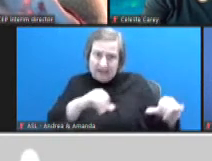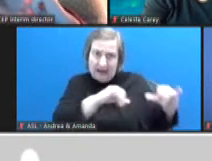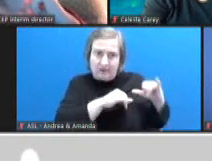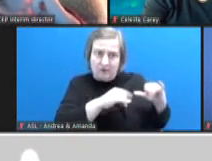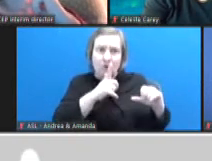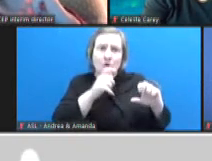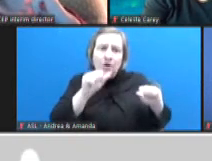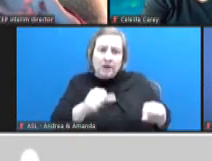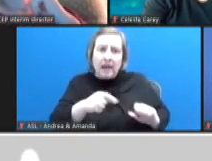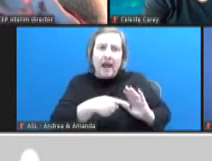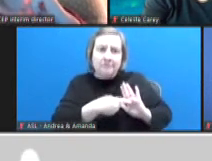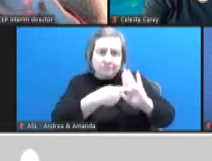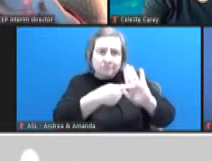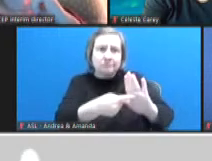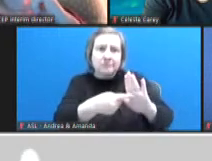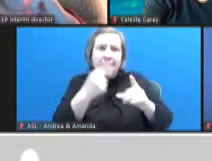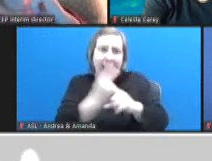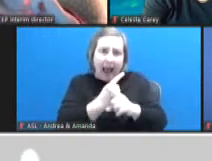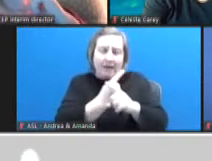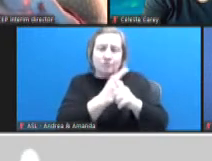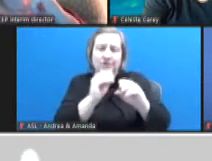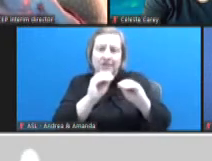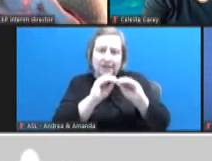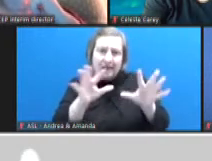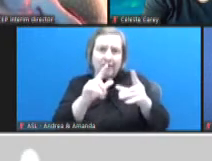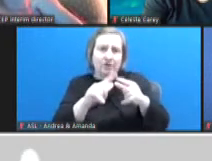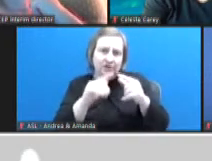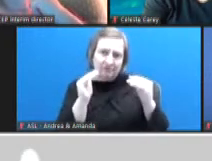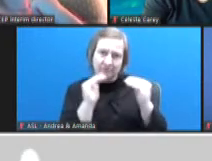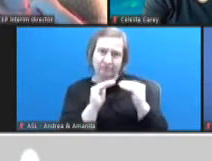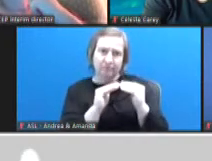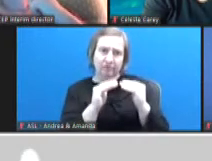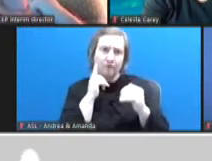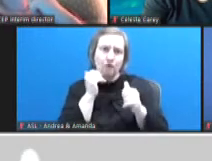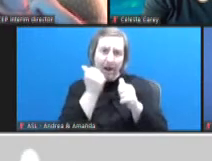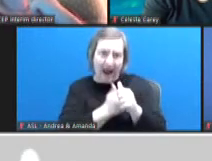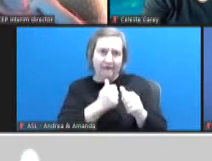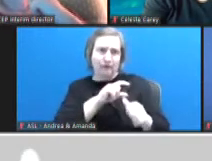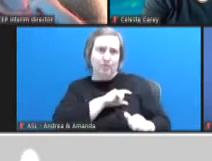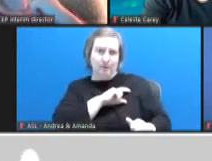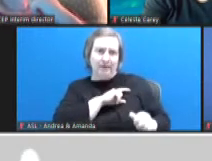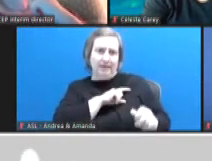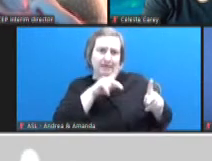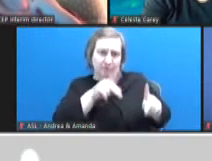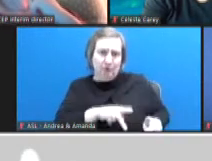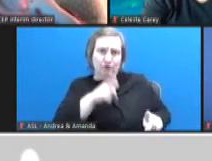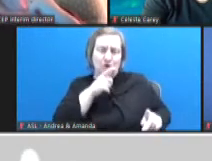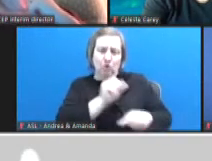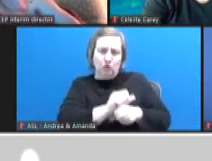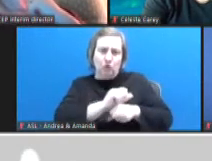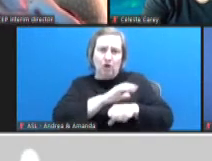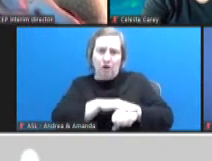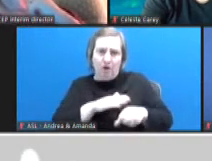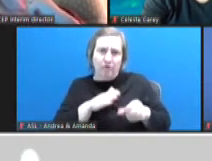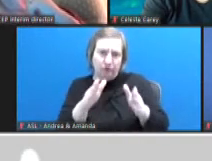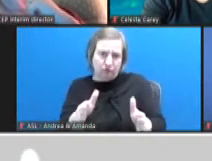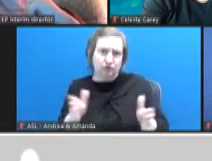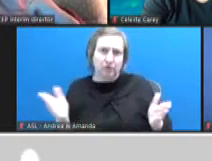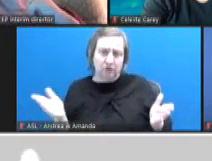bring out accuracy, clarity, and fairness in every police person that's working the streets.